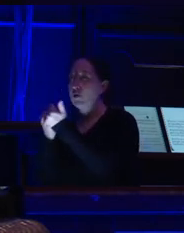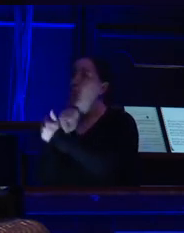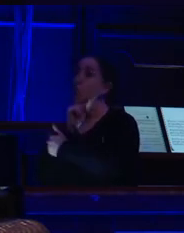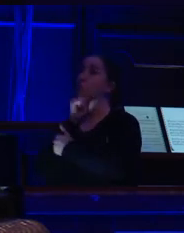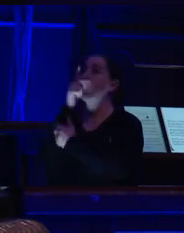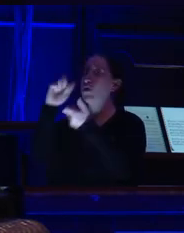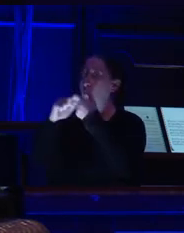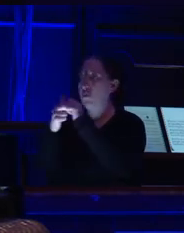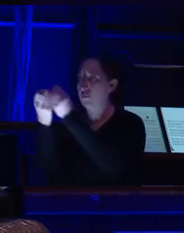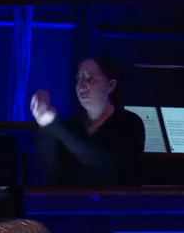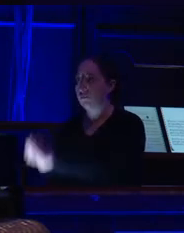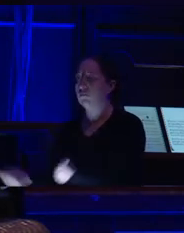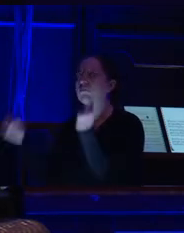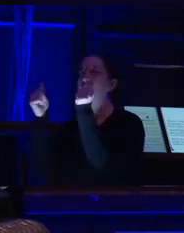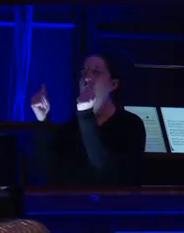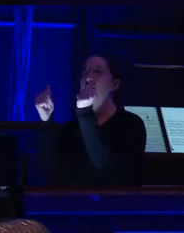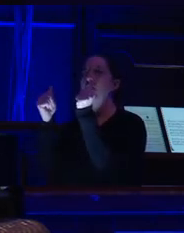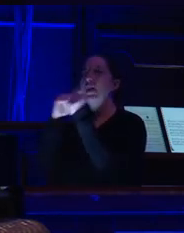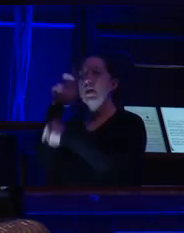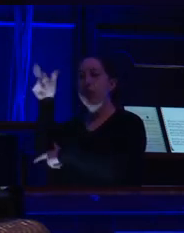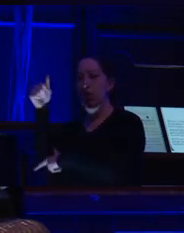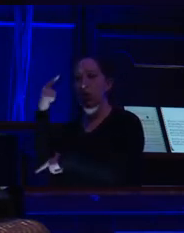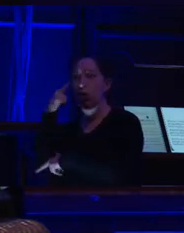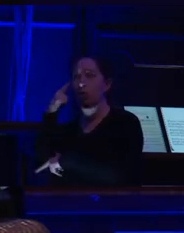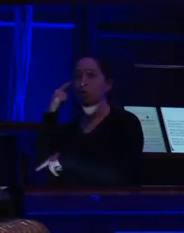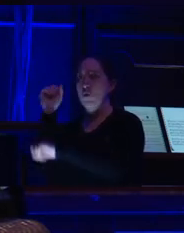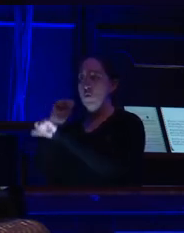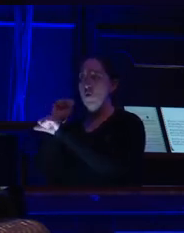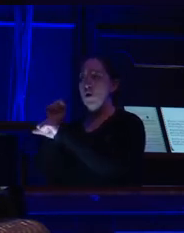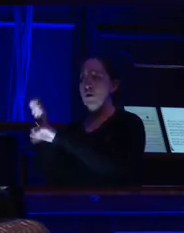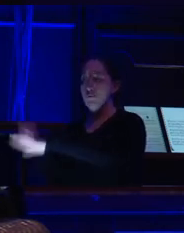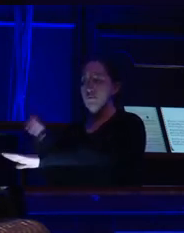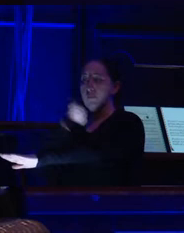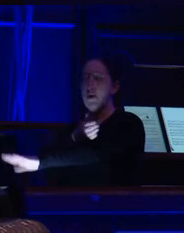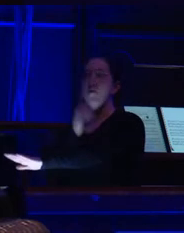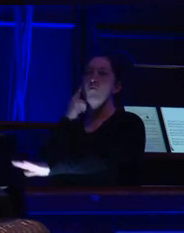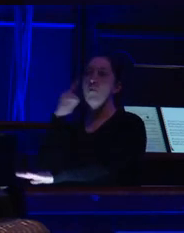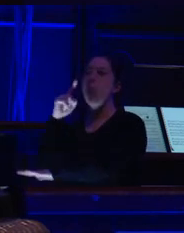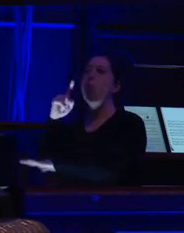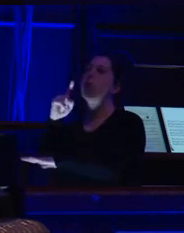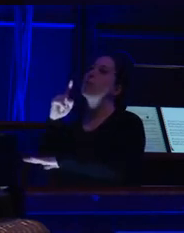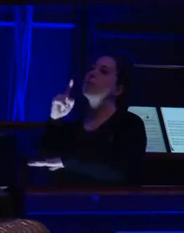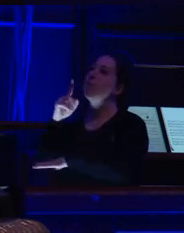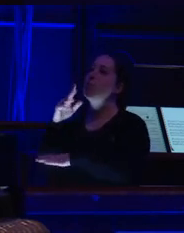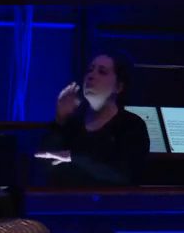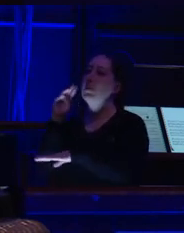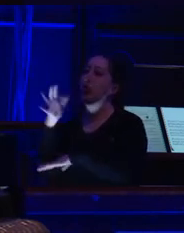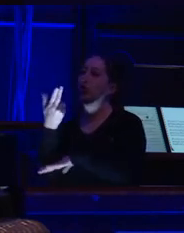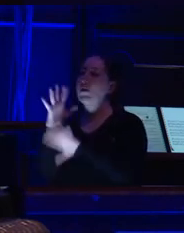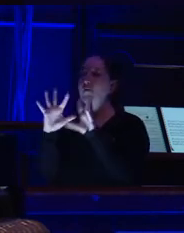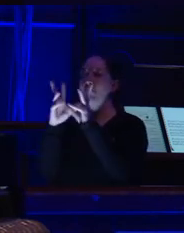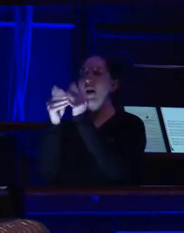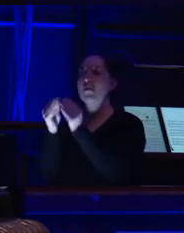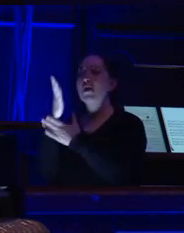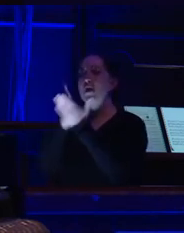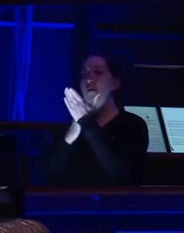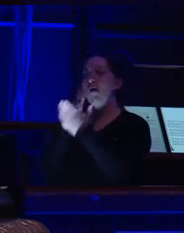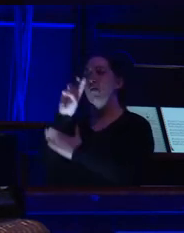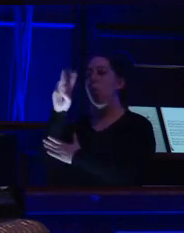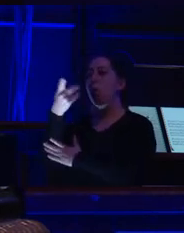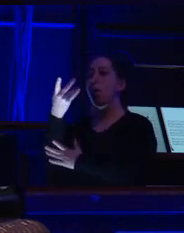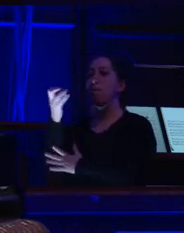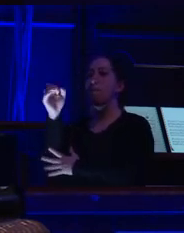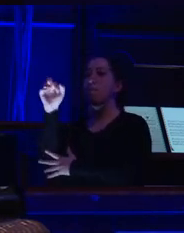problems and make government work better for Michigan families. As part of the Whitmer